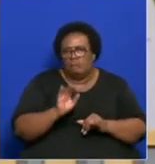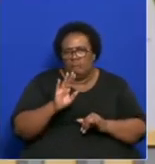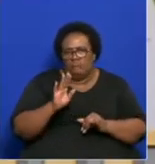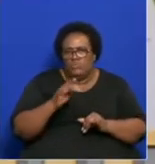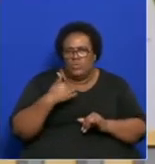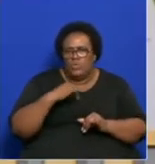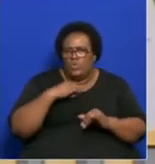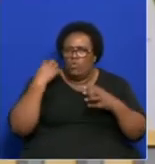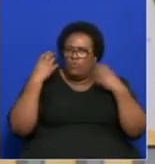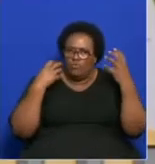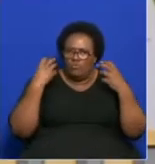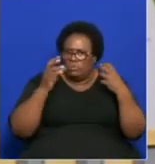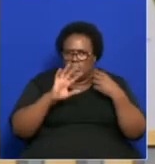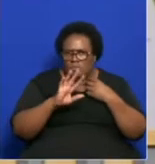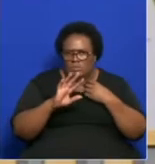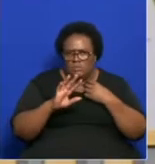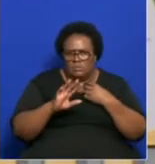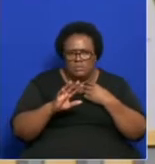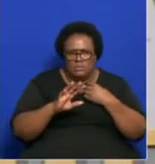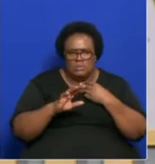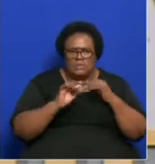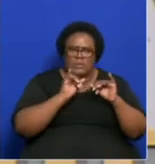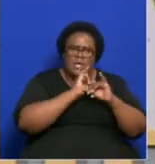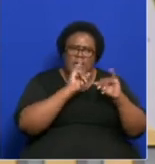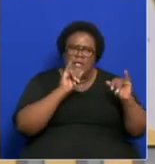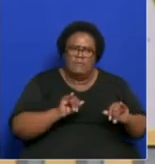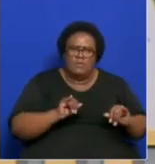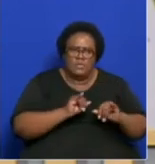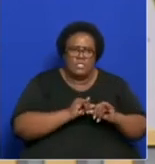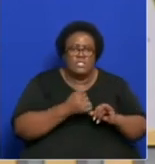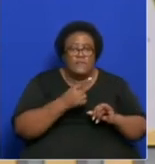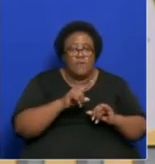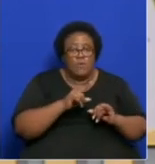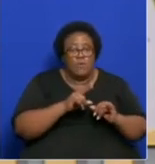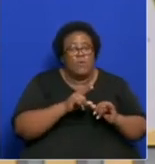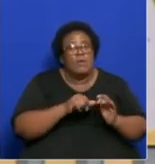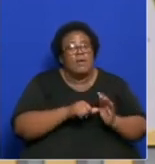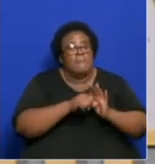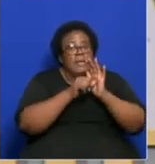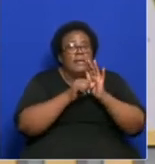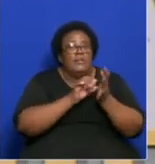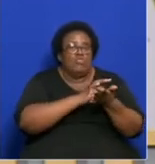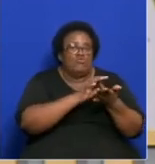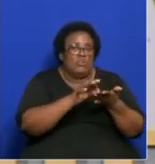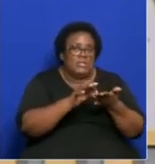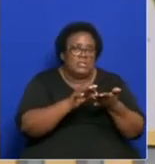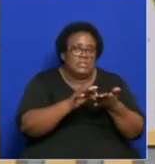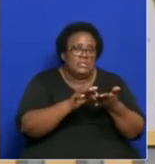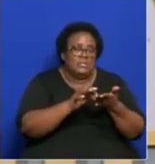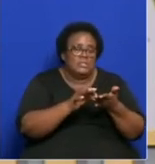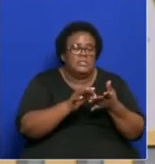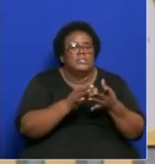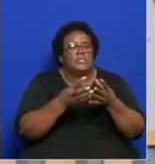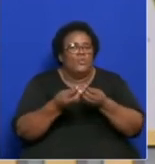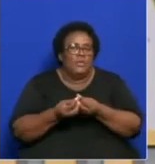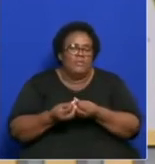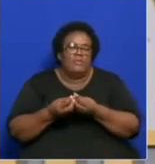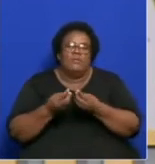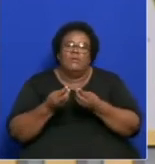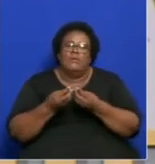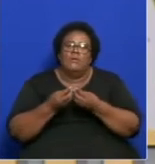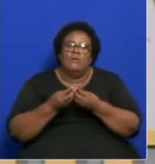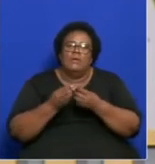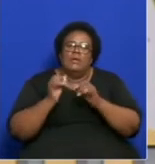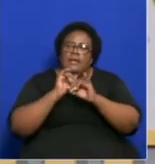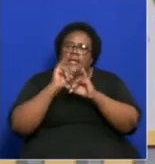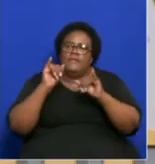invoices for the main contract with invoices for ad hoc services, right?